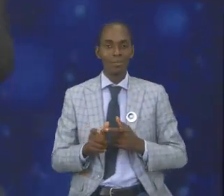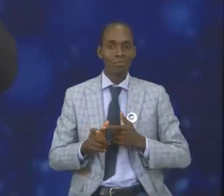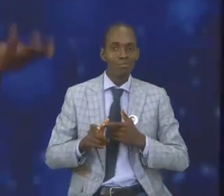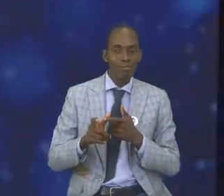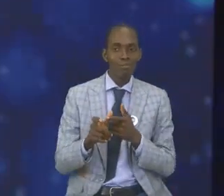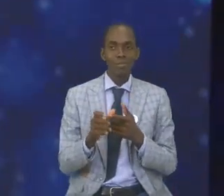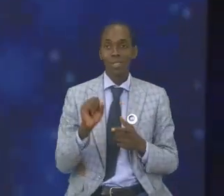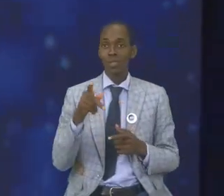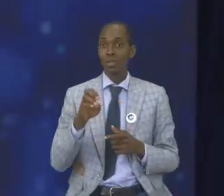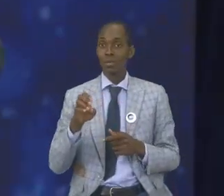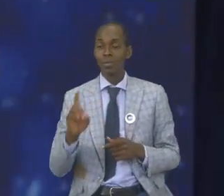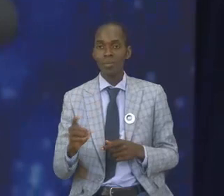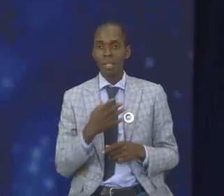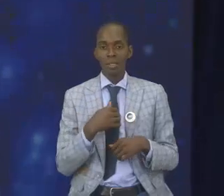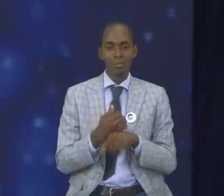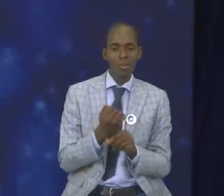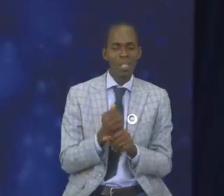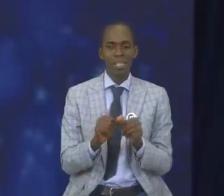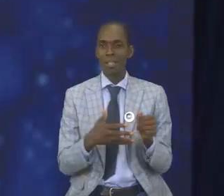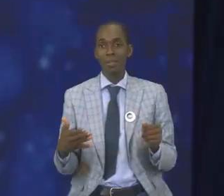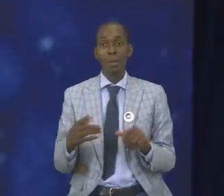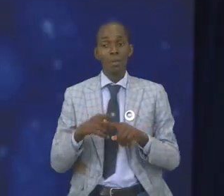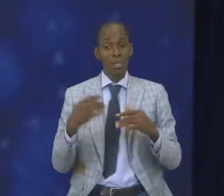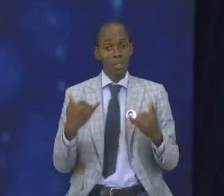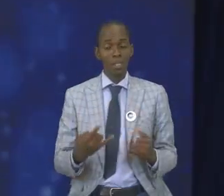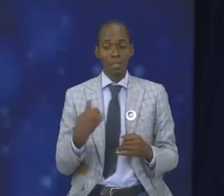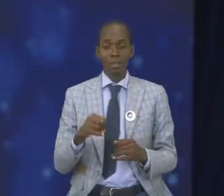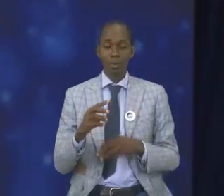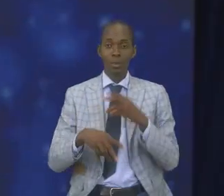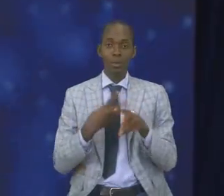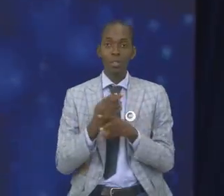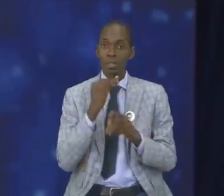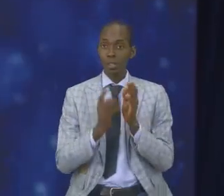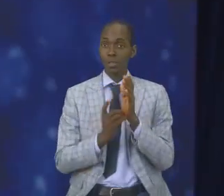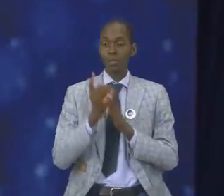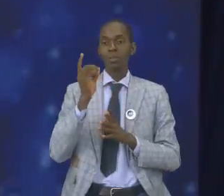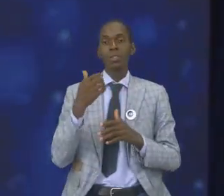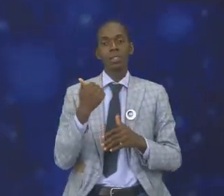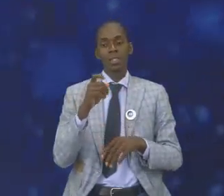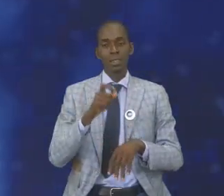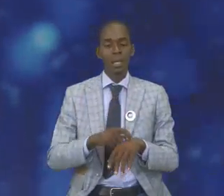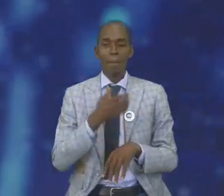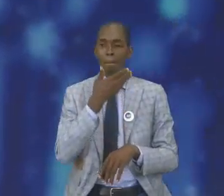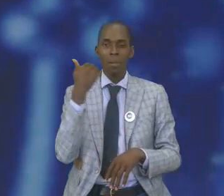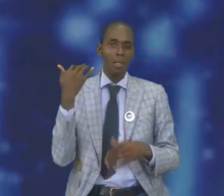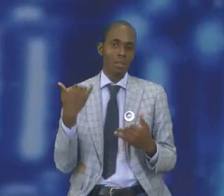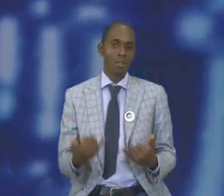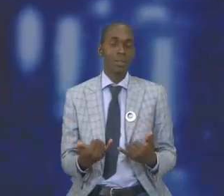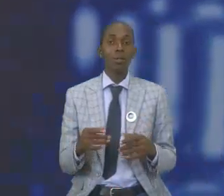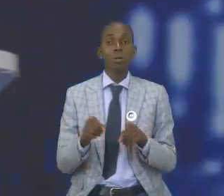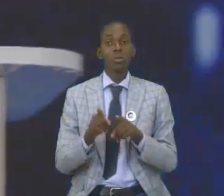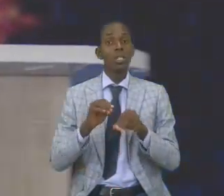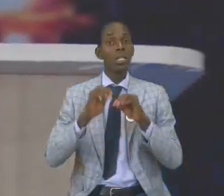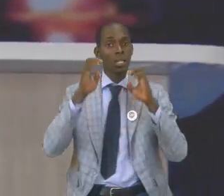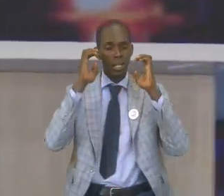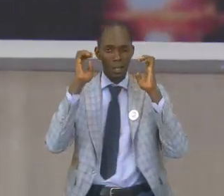everything. But now the world is going up 10 times better. anything well, even in education now,